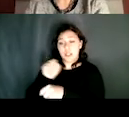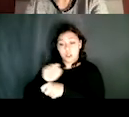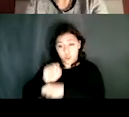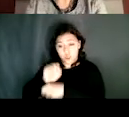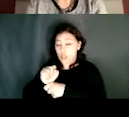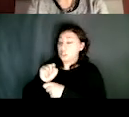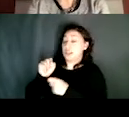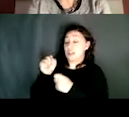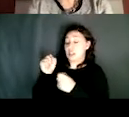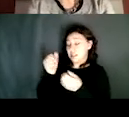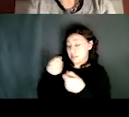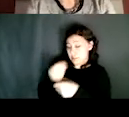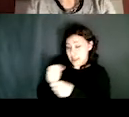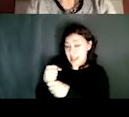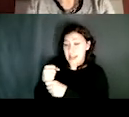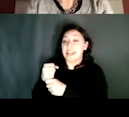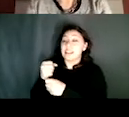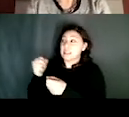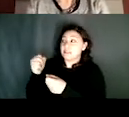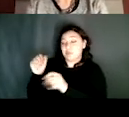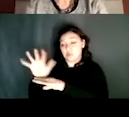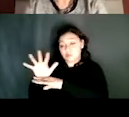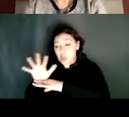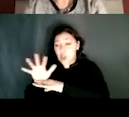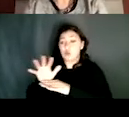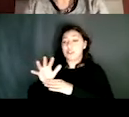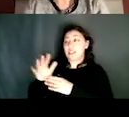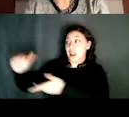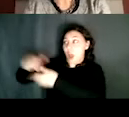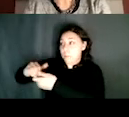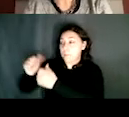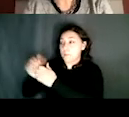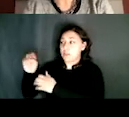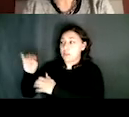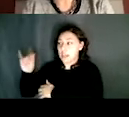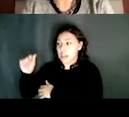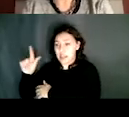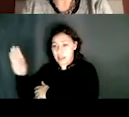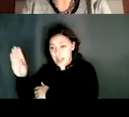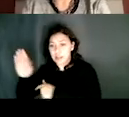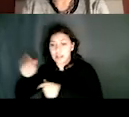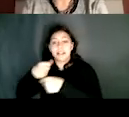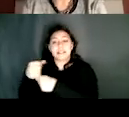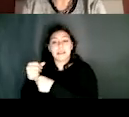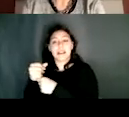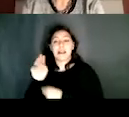create animation shorts, allowing students to demonstrate deeper knowledge and scientific communication